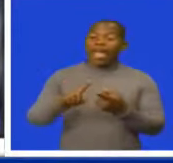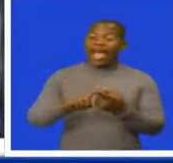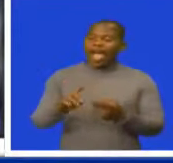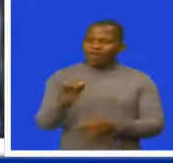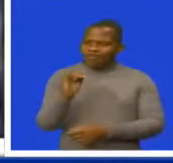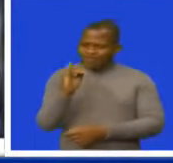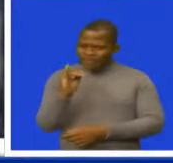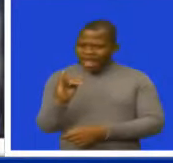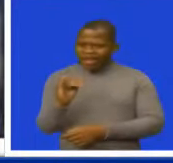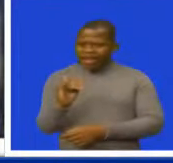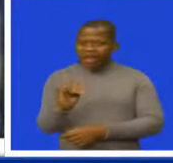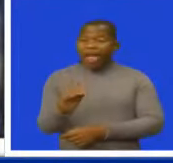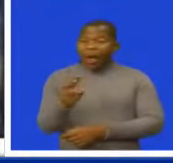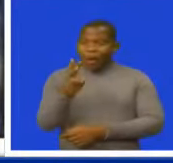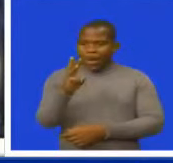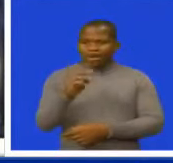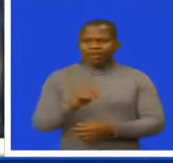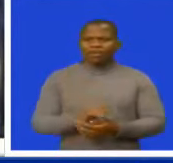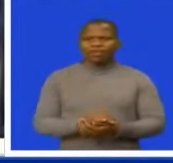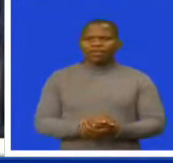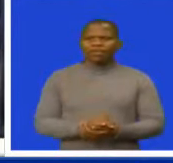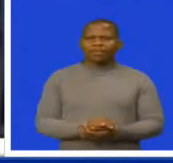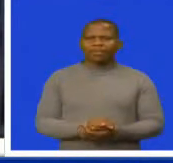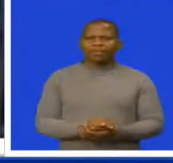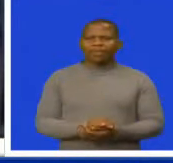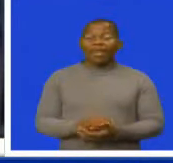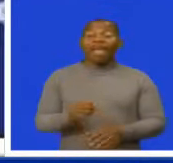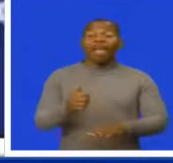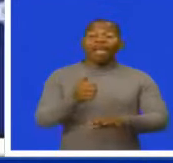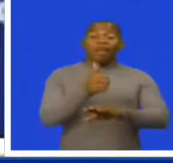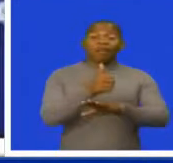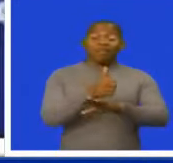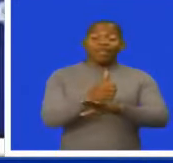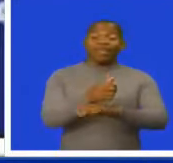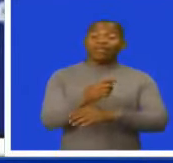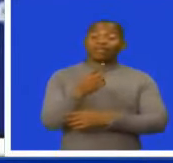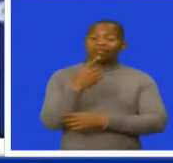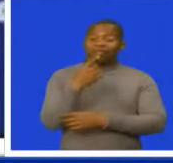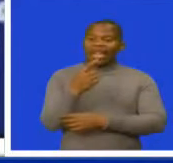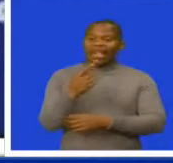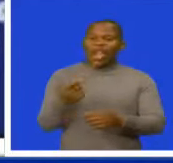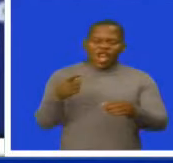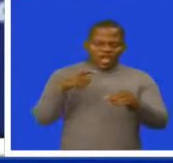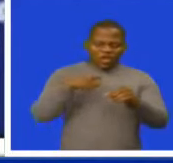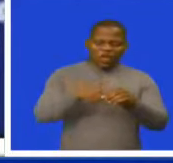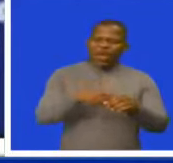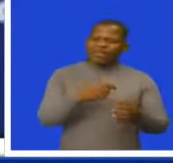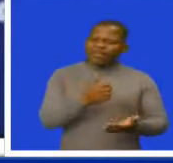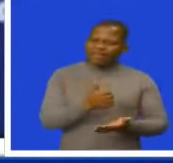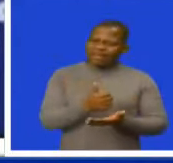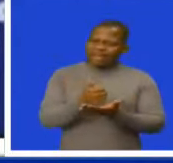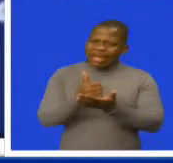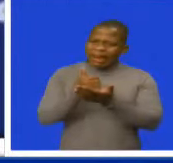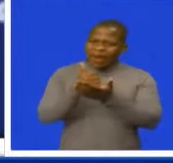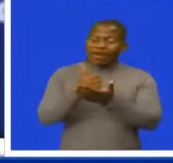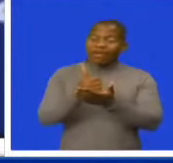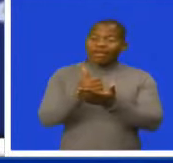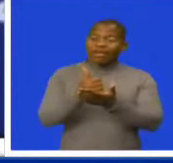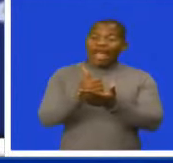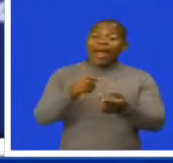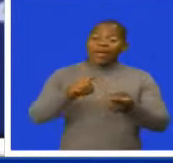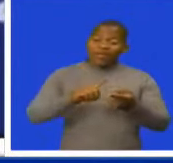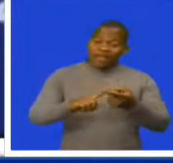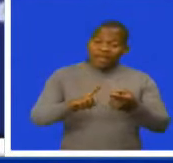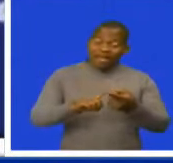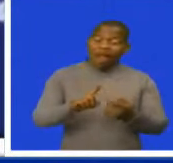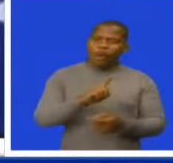ukuthi ukuthatha kusintshitiswa kwetibhamu lokuphephile. Kuyinjabulo lenkulu kithi njengenkampani ukuthi